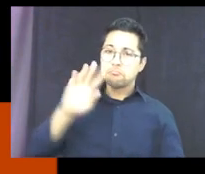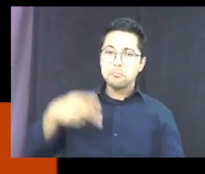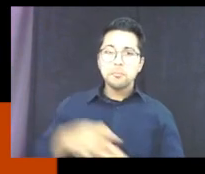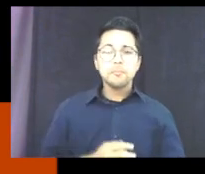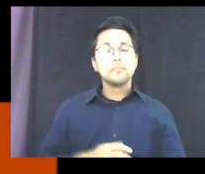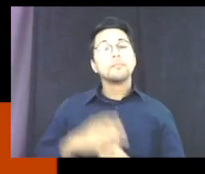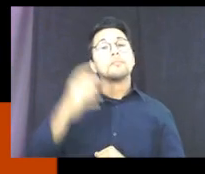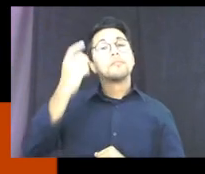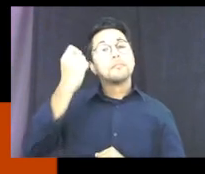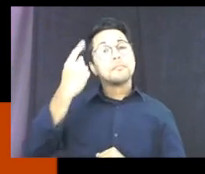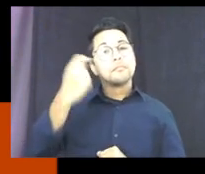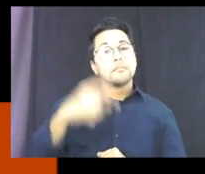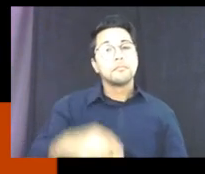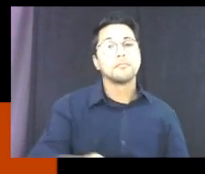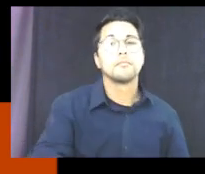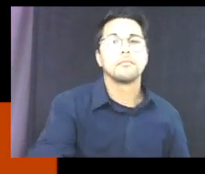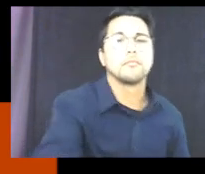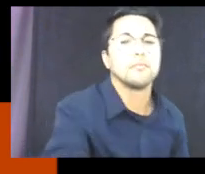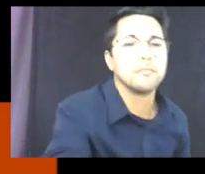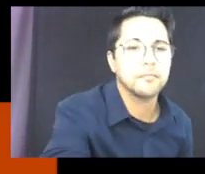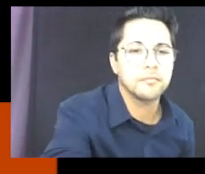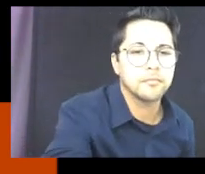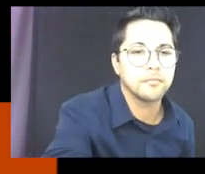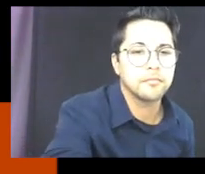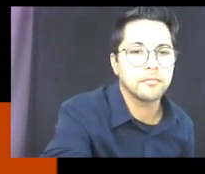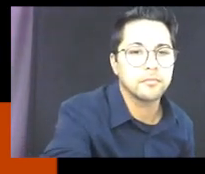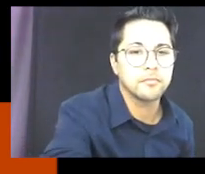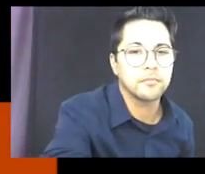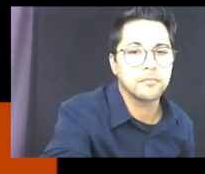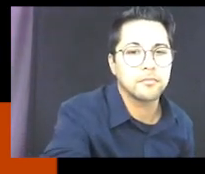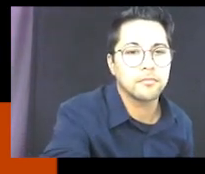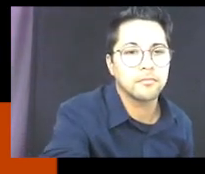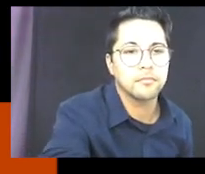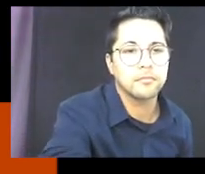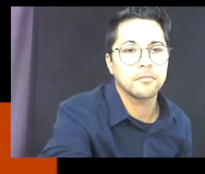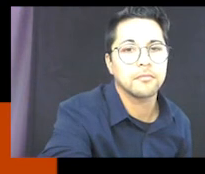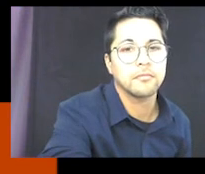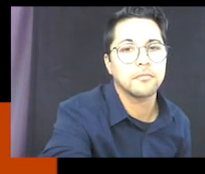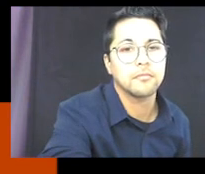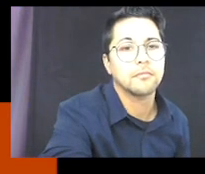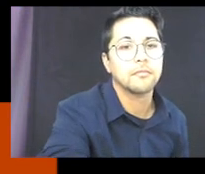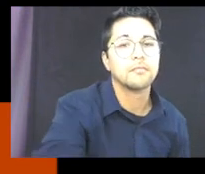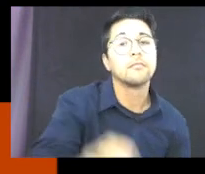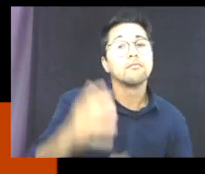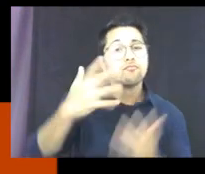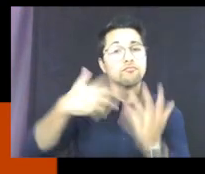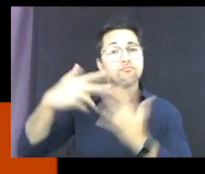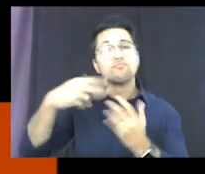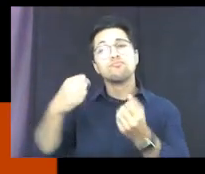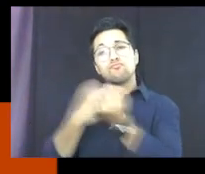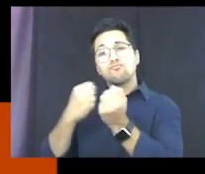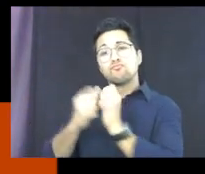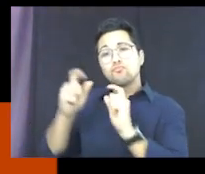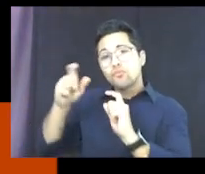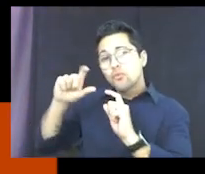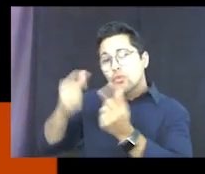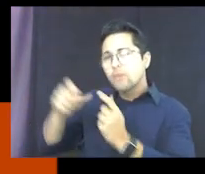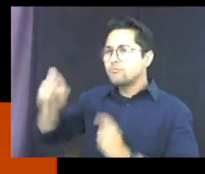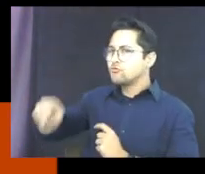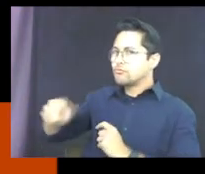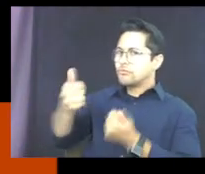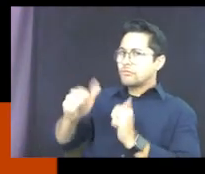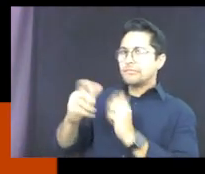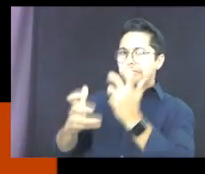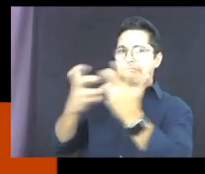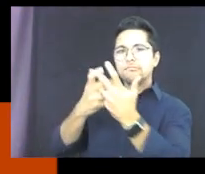However, although social and support groups should try to accommodate different